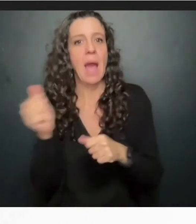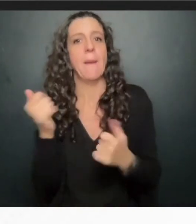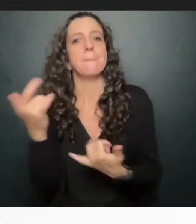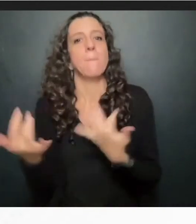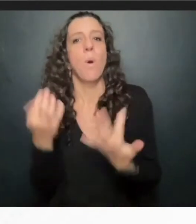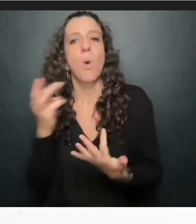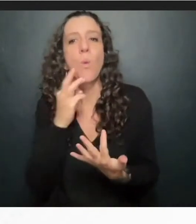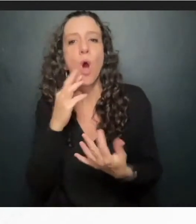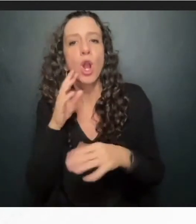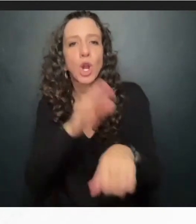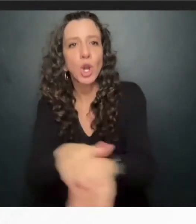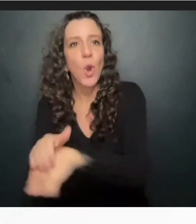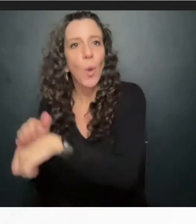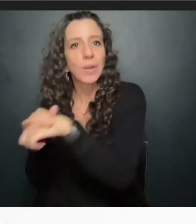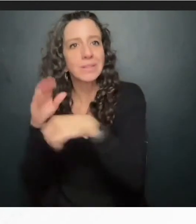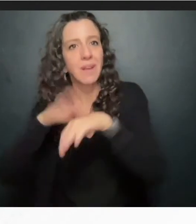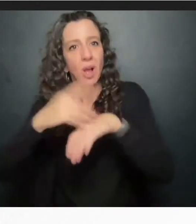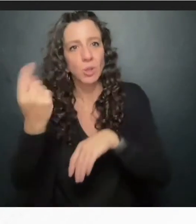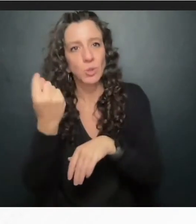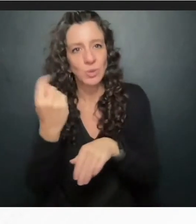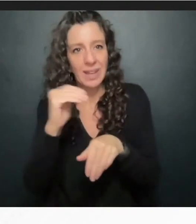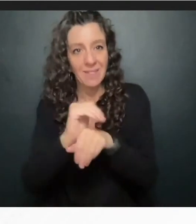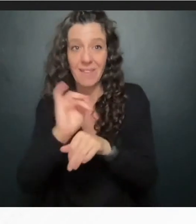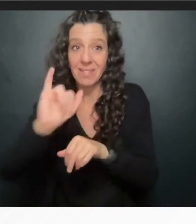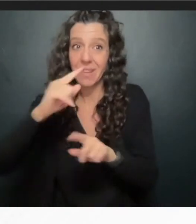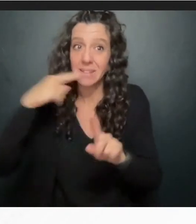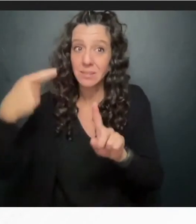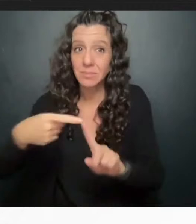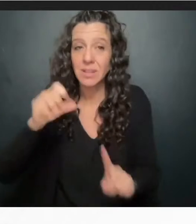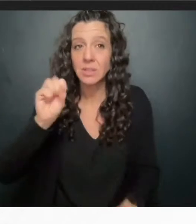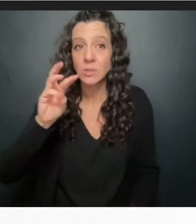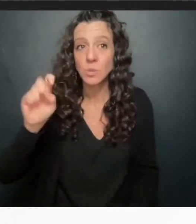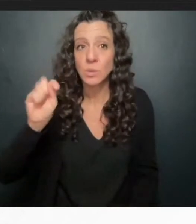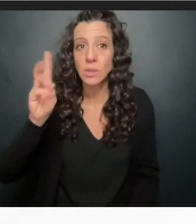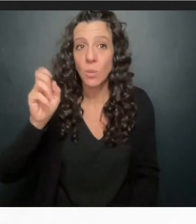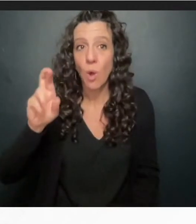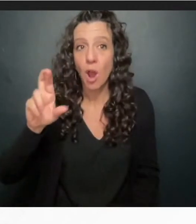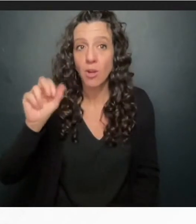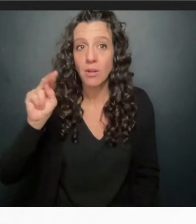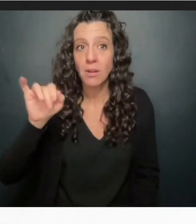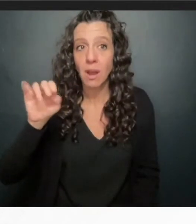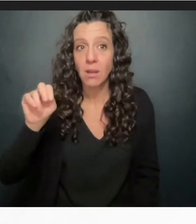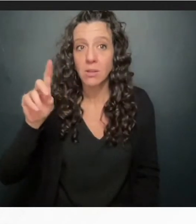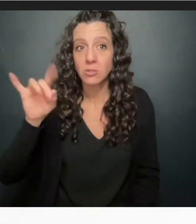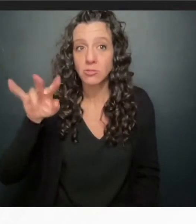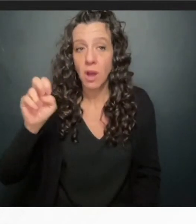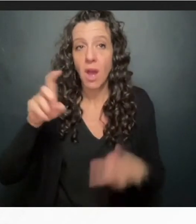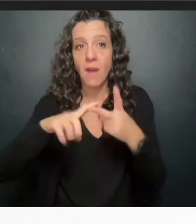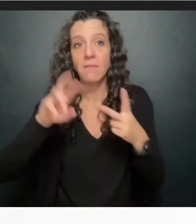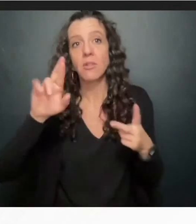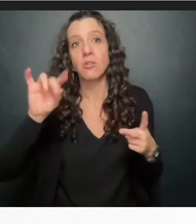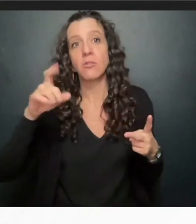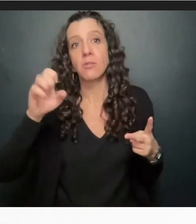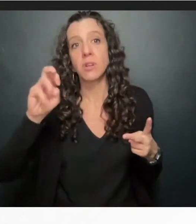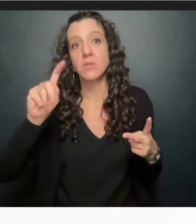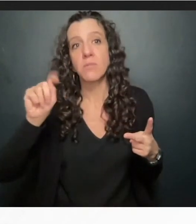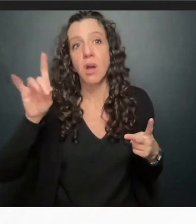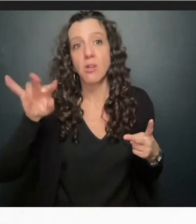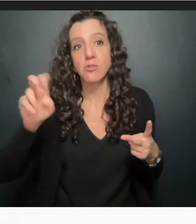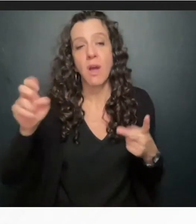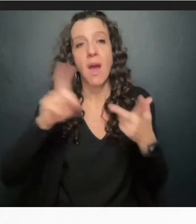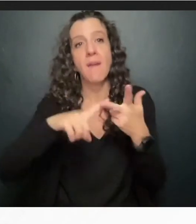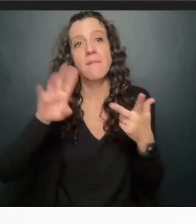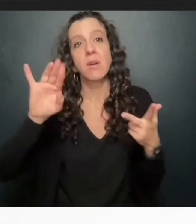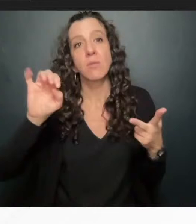specifically Sweetwater Canyon Drive, Ridgemont Drive, and Begledge Terrace. Again, 22 customers on those